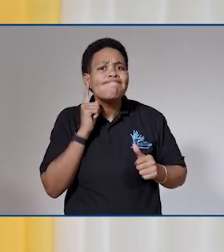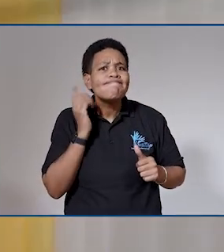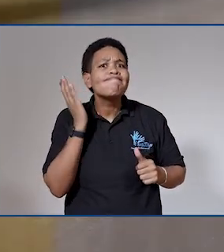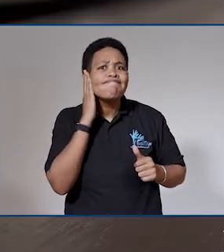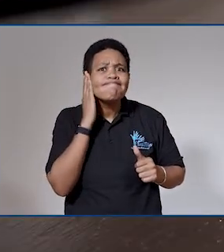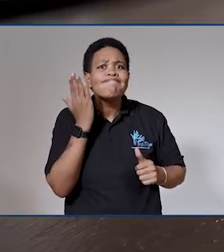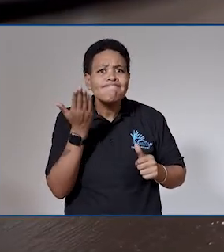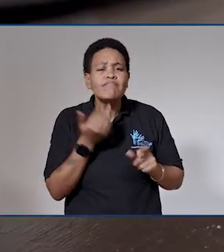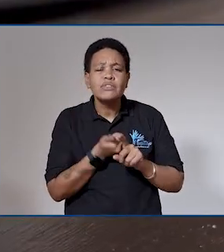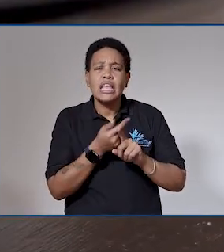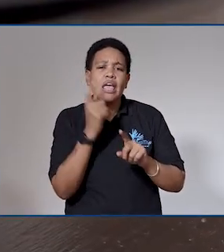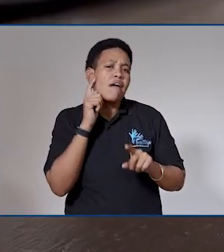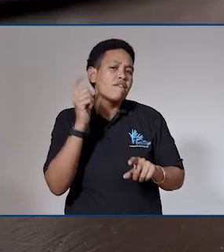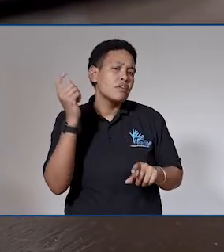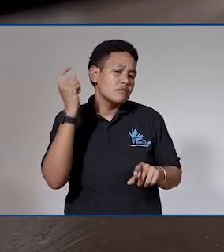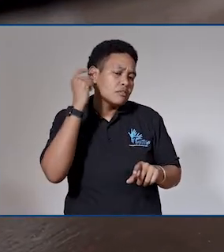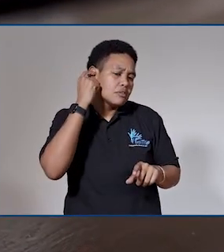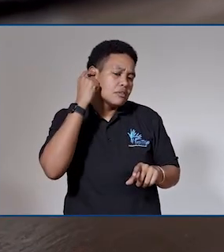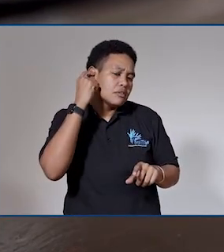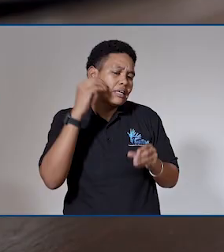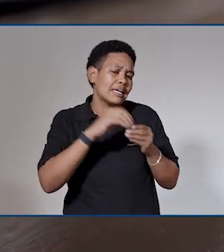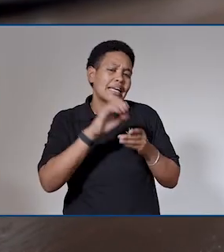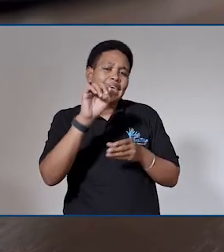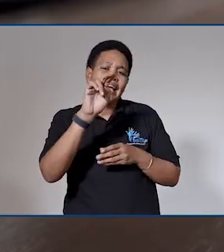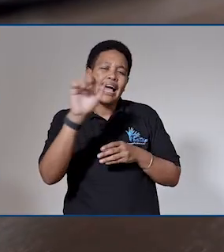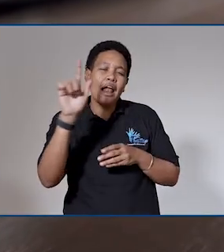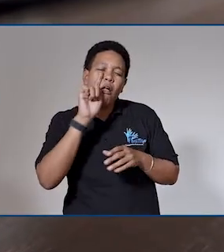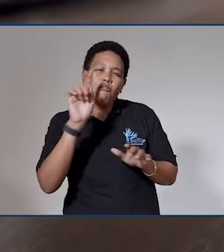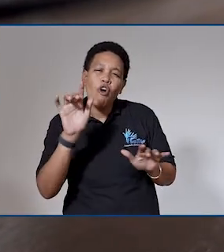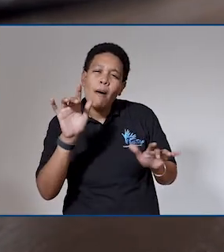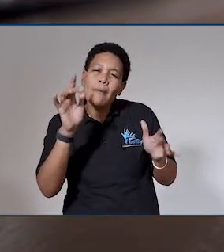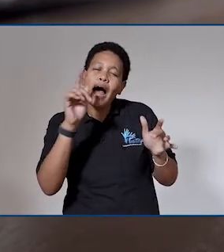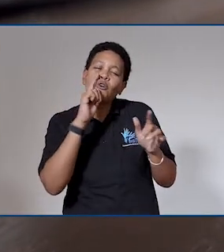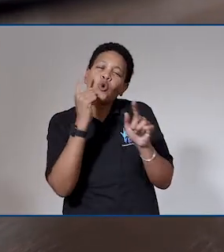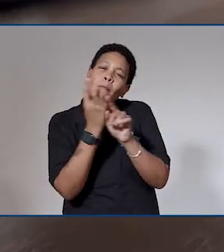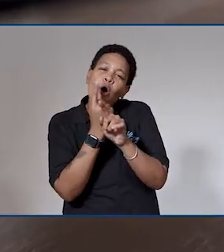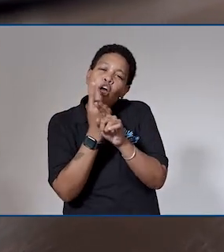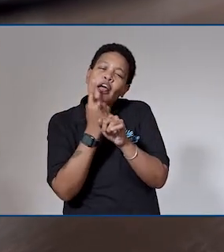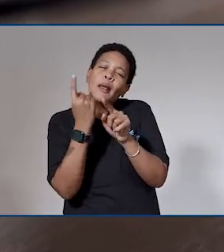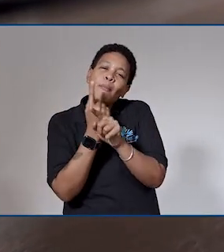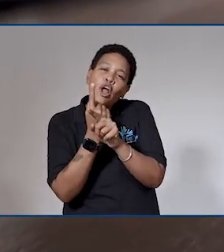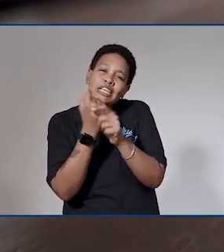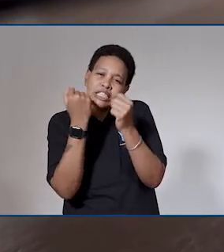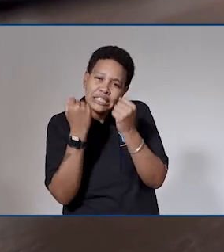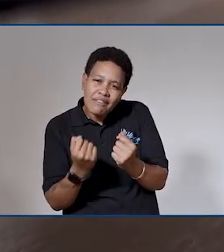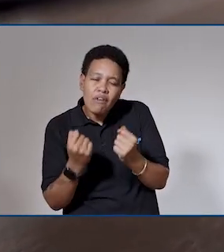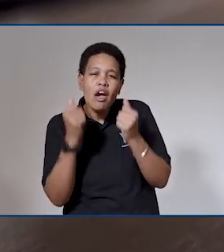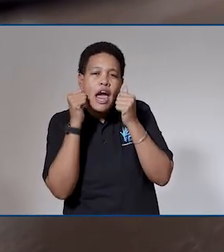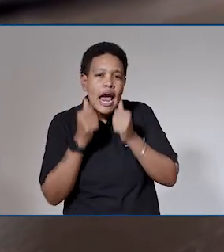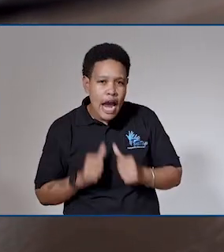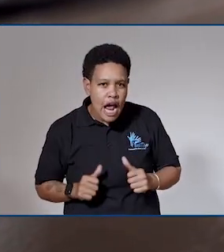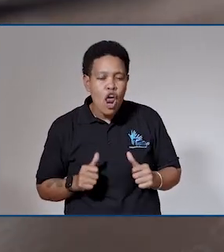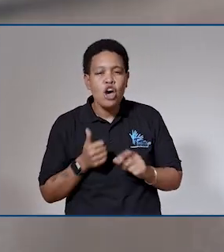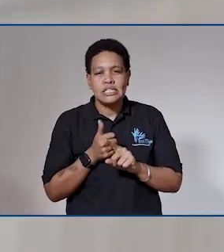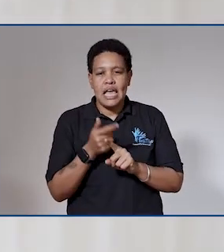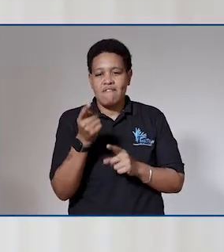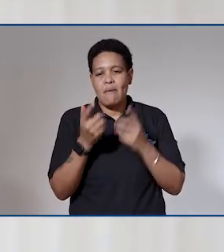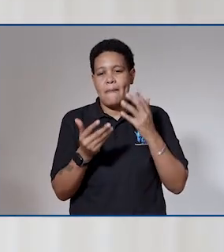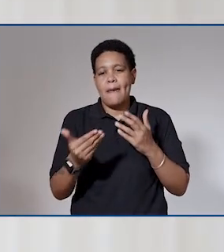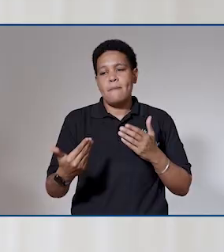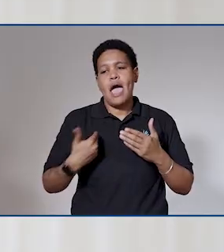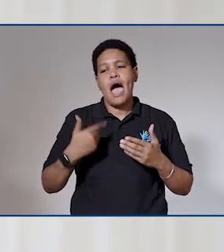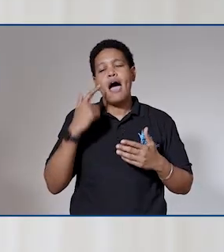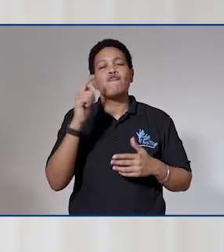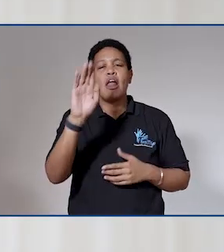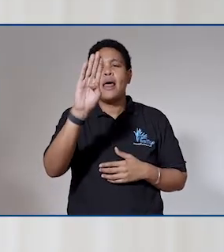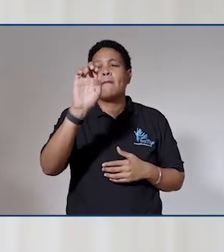hearing aid, basically for persons with a mild to moderately severe hearing loss. They may have a bud,